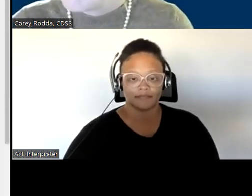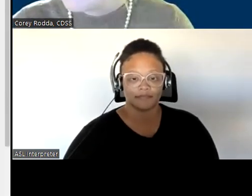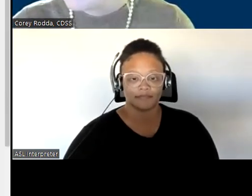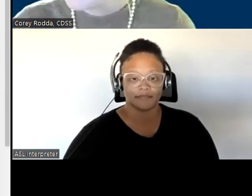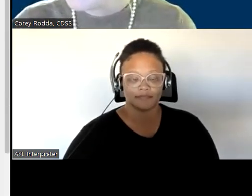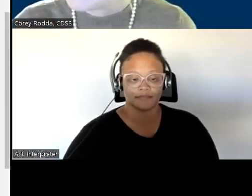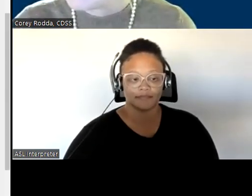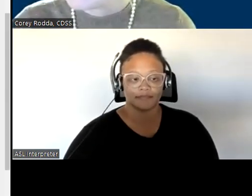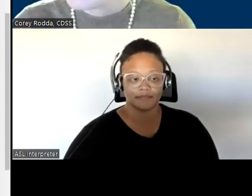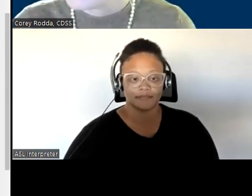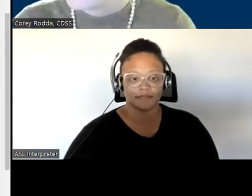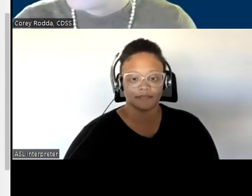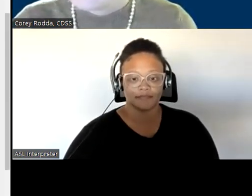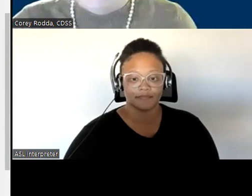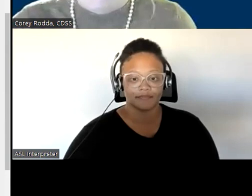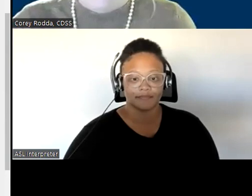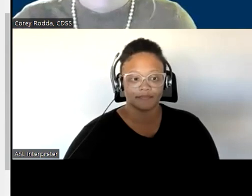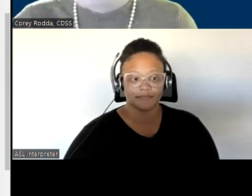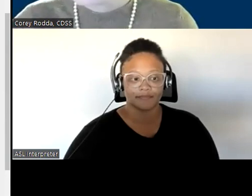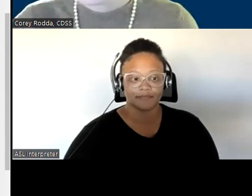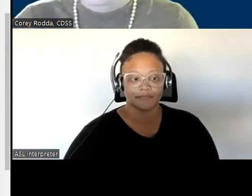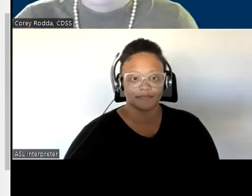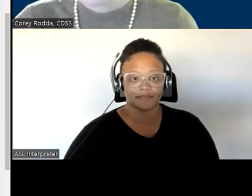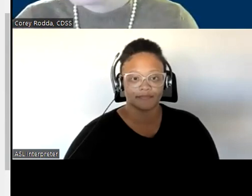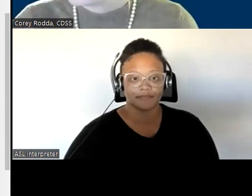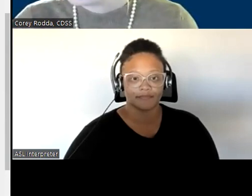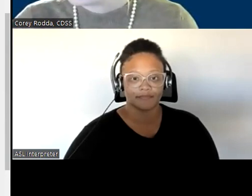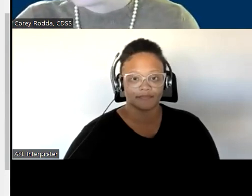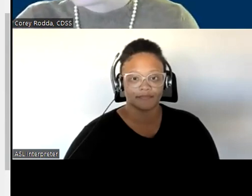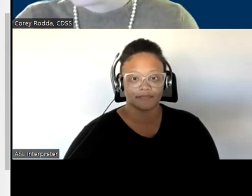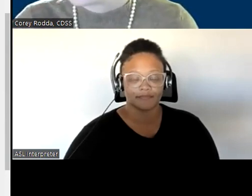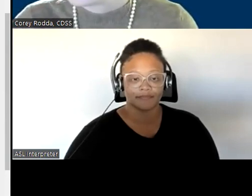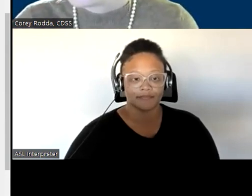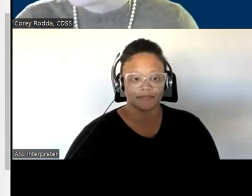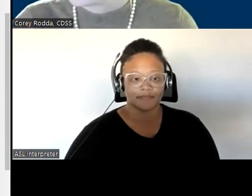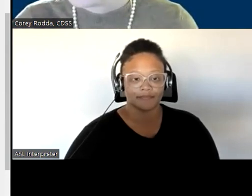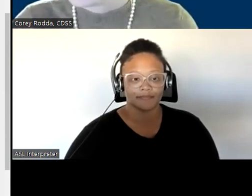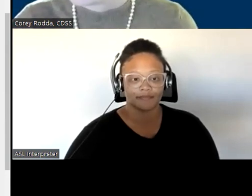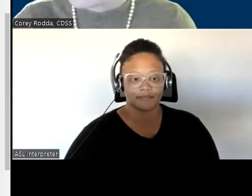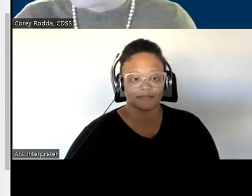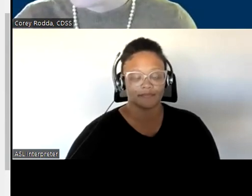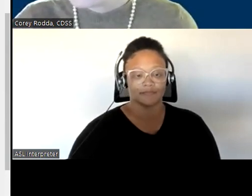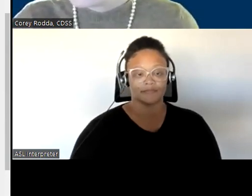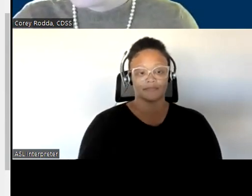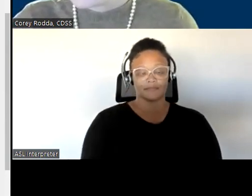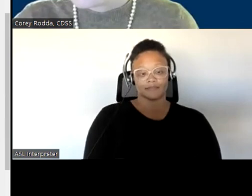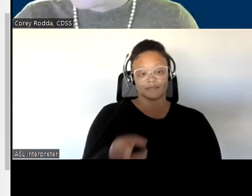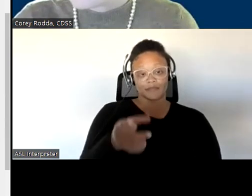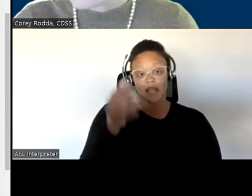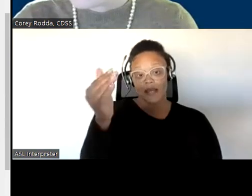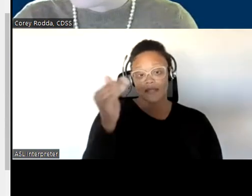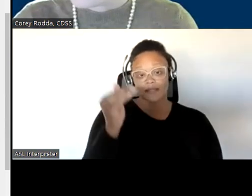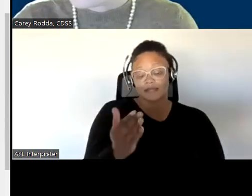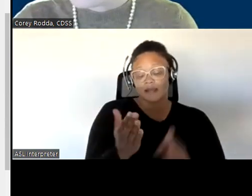And phone number with area code. And then the next option or the next question asks about my race. You can always